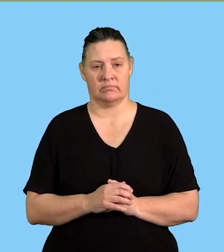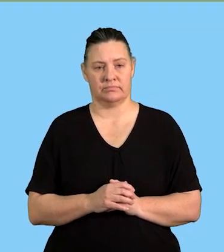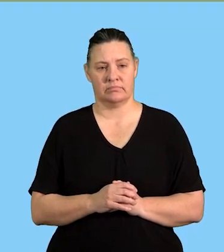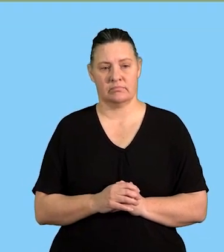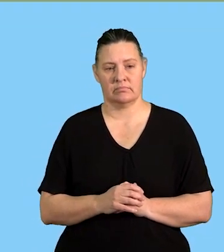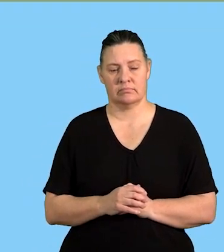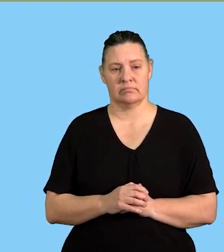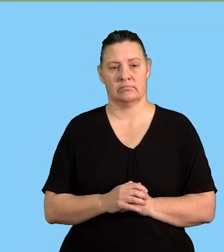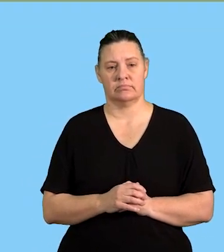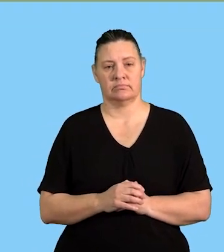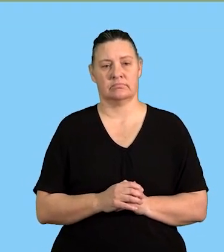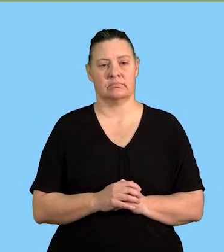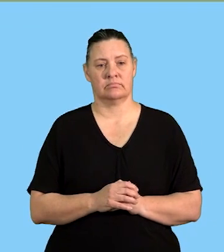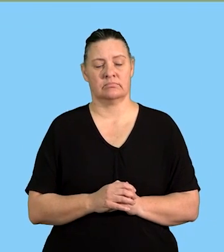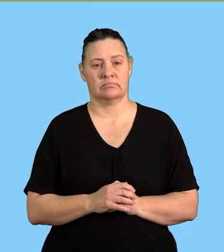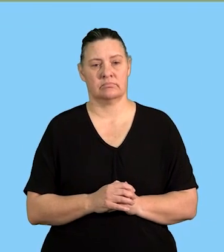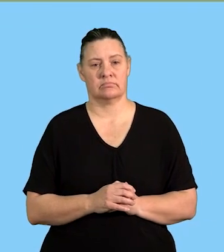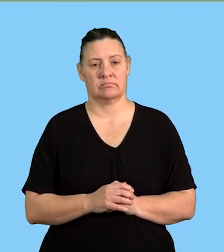be affected